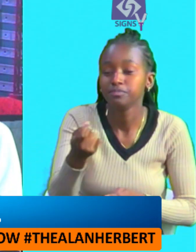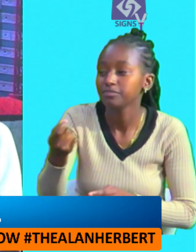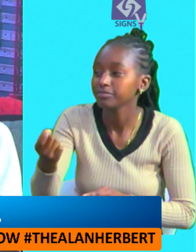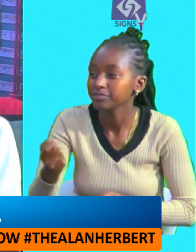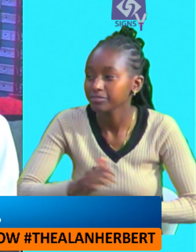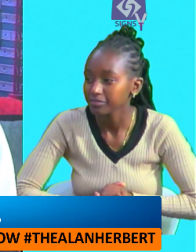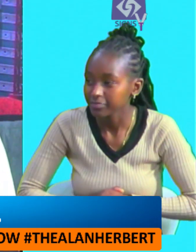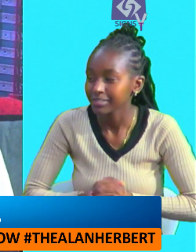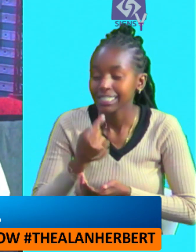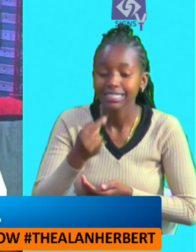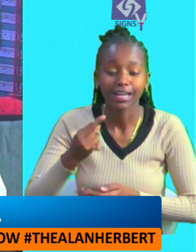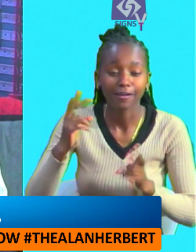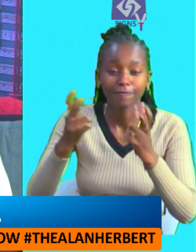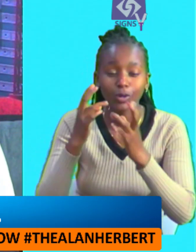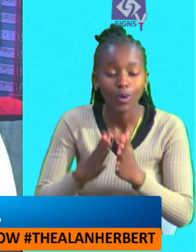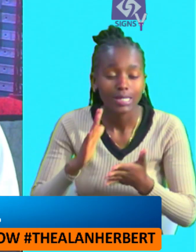Plug